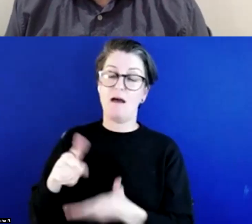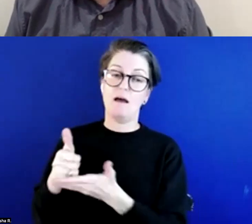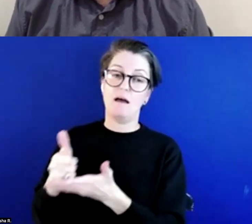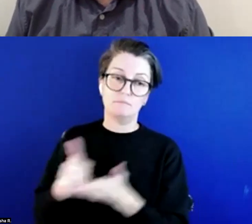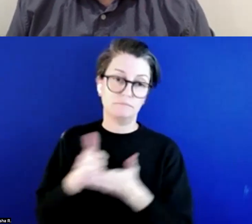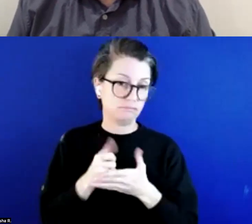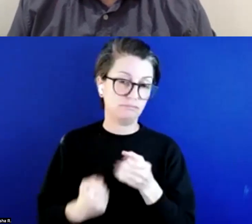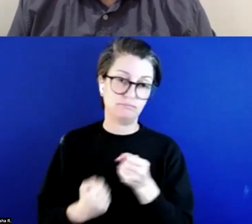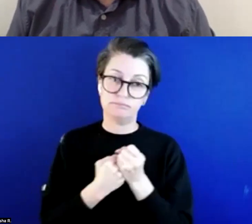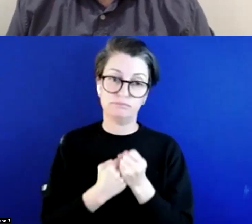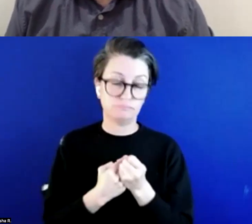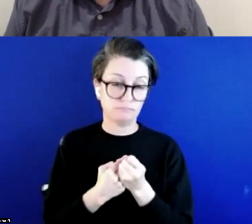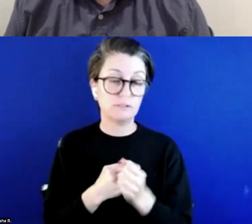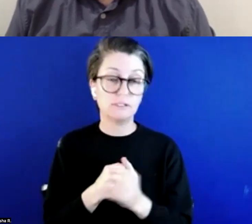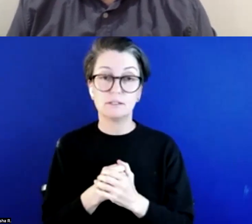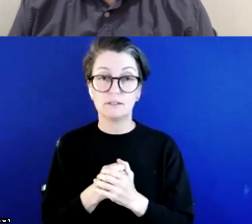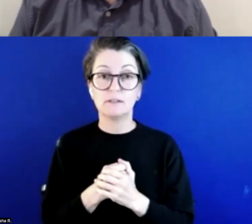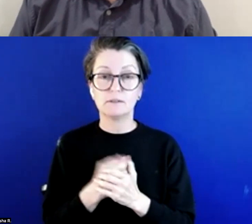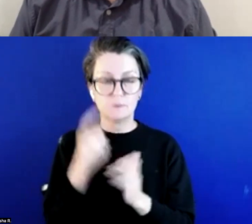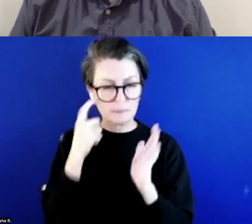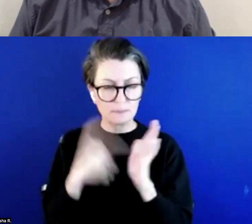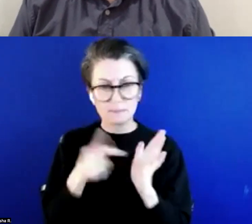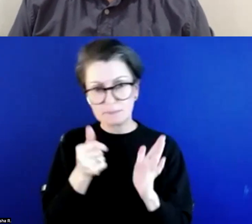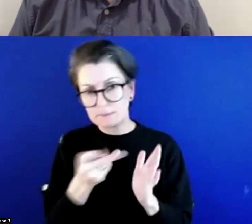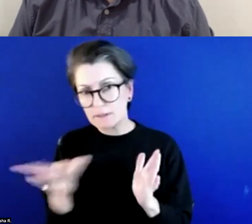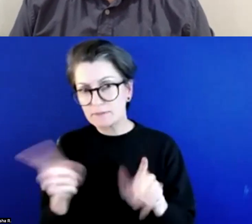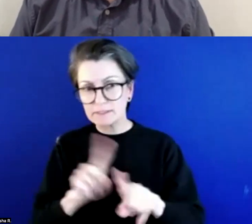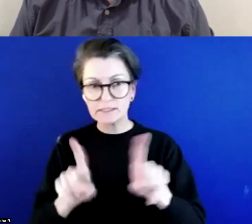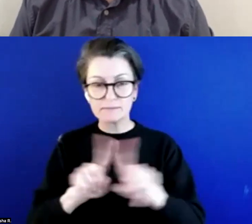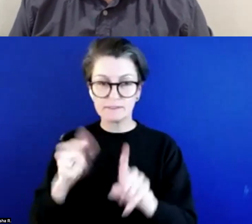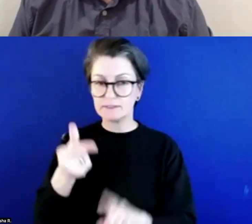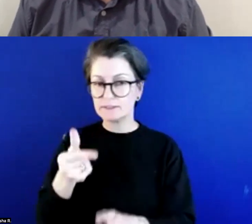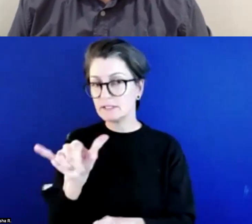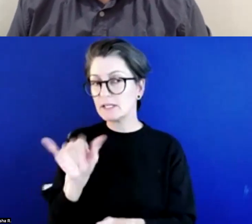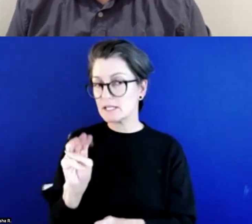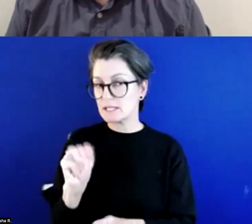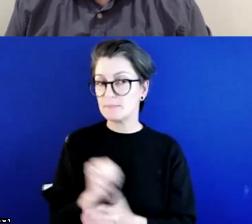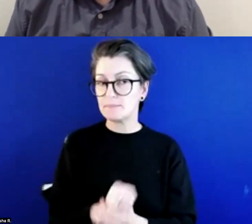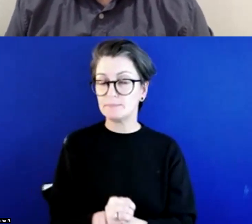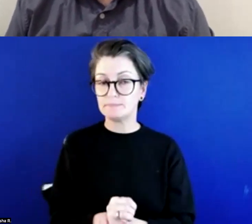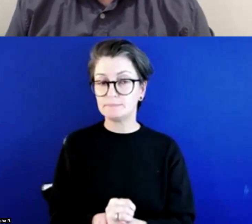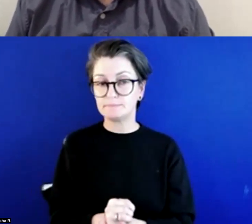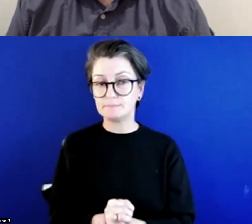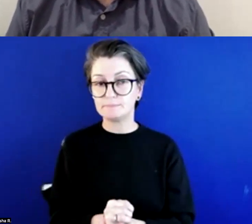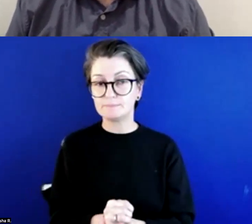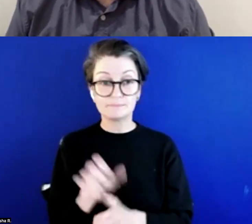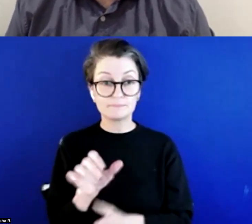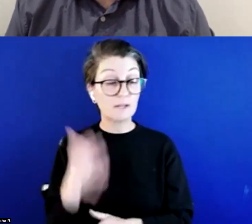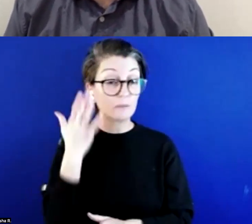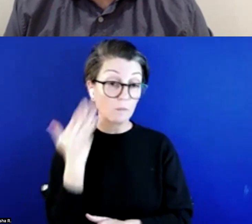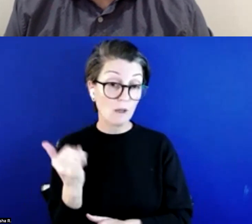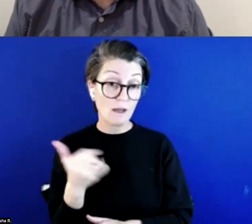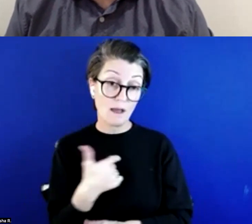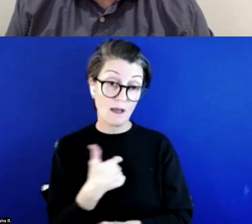support. And I found that at multiple different gyms. And that's why I am in